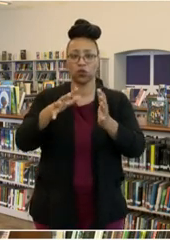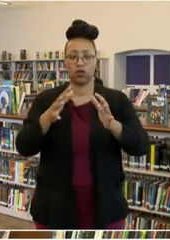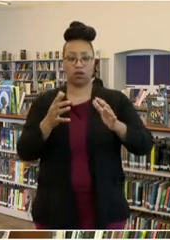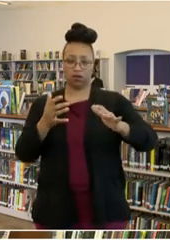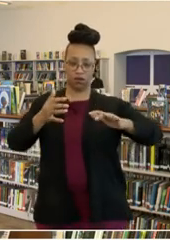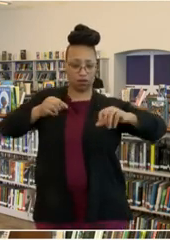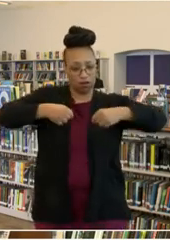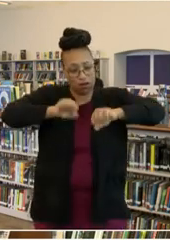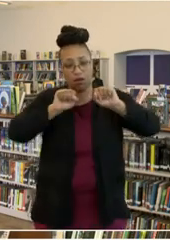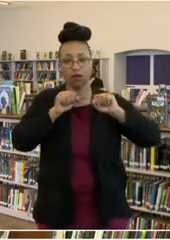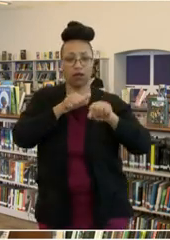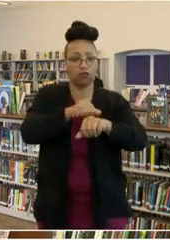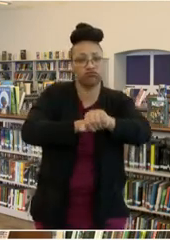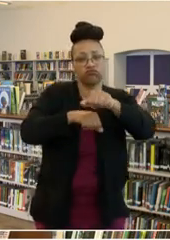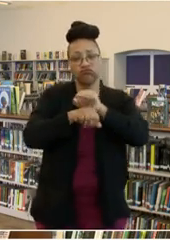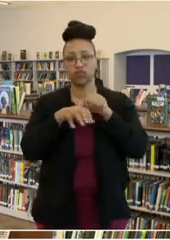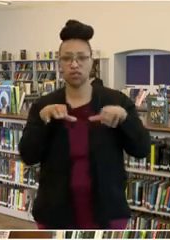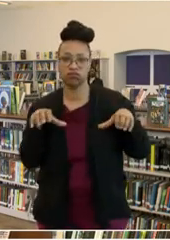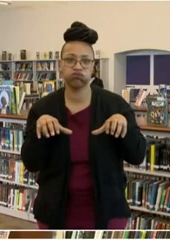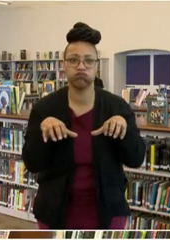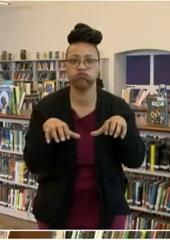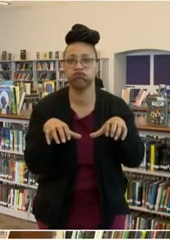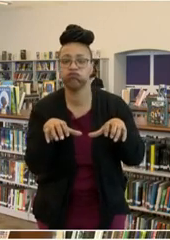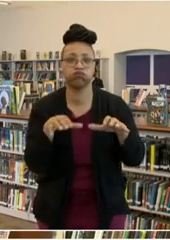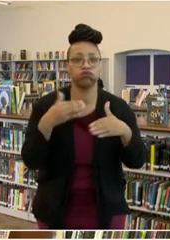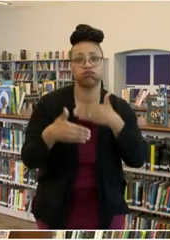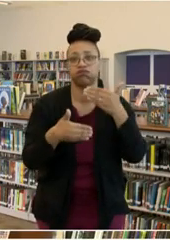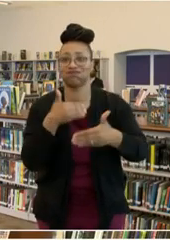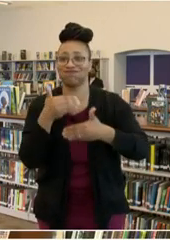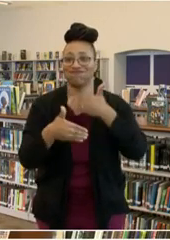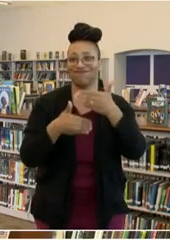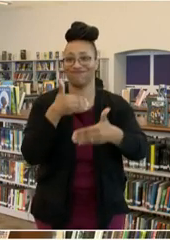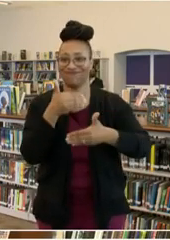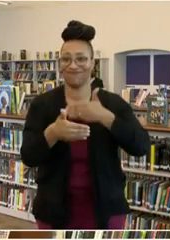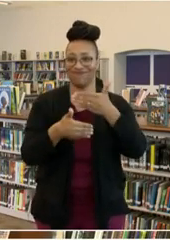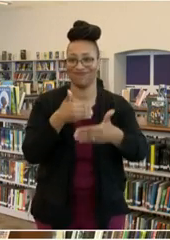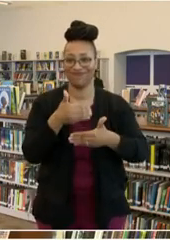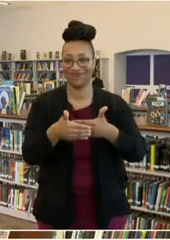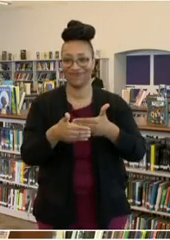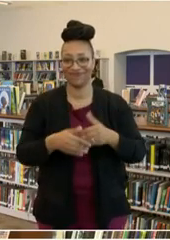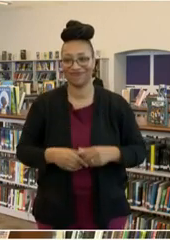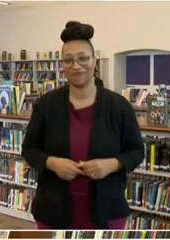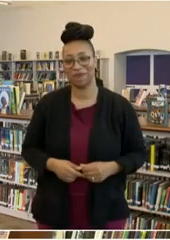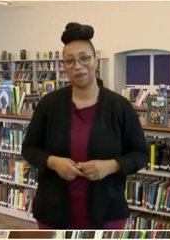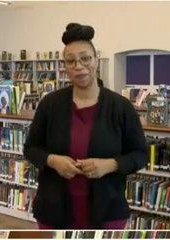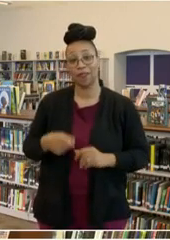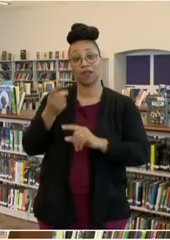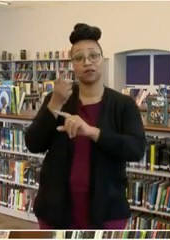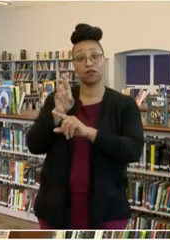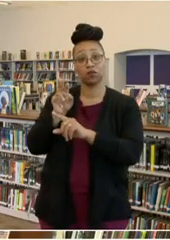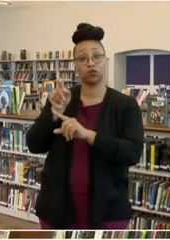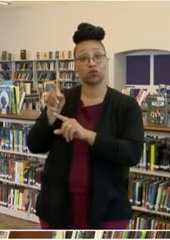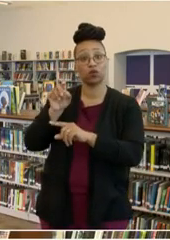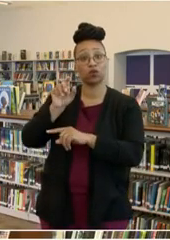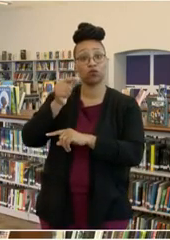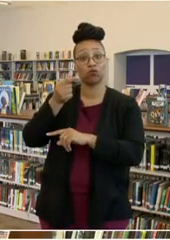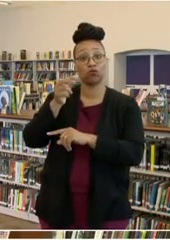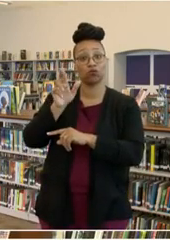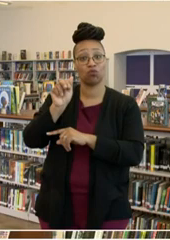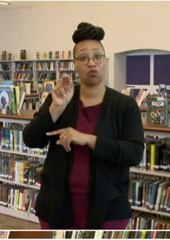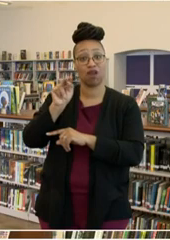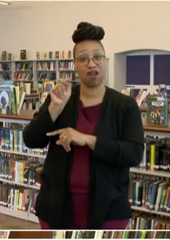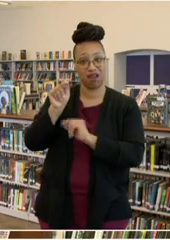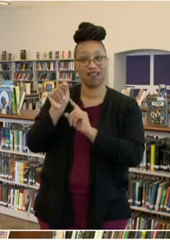So Dr. Grant will speak in a moment about the impacts of high impact tutoring and why it's